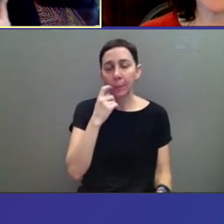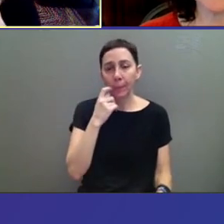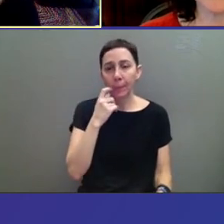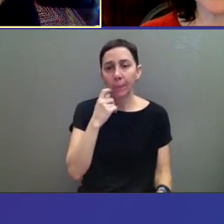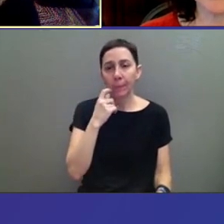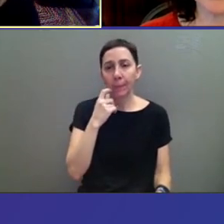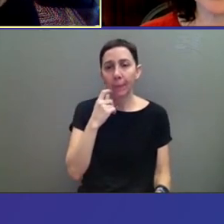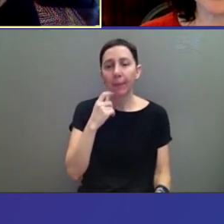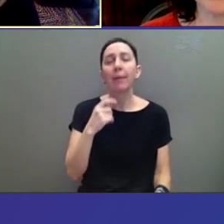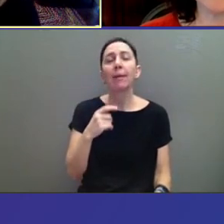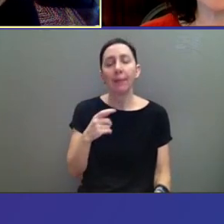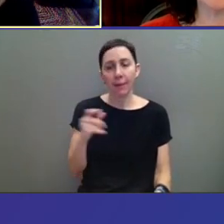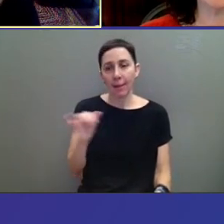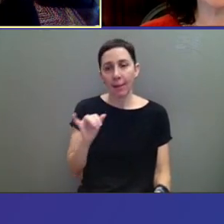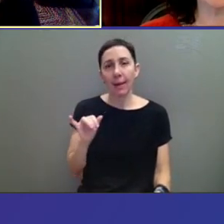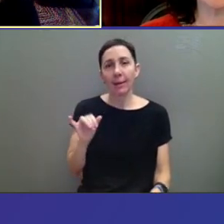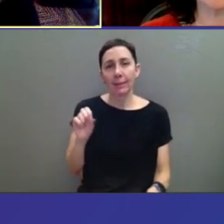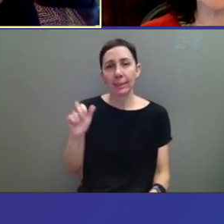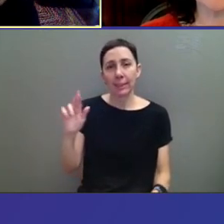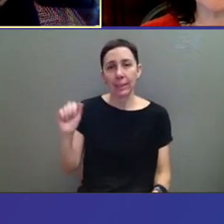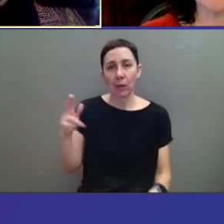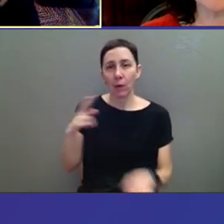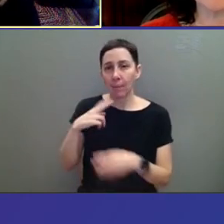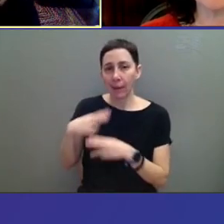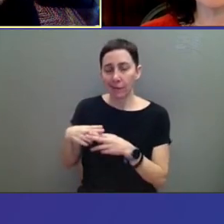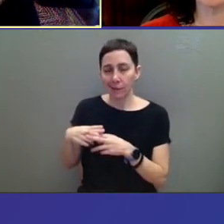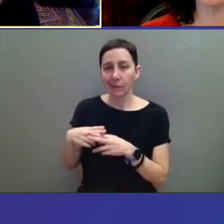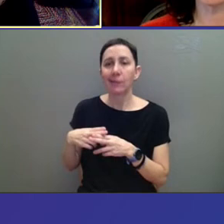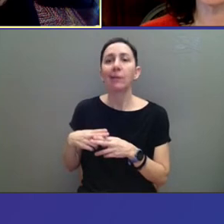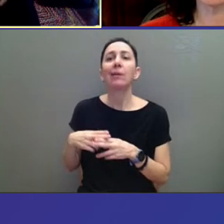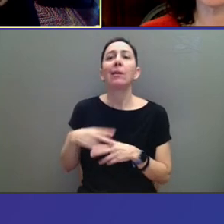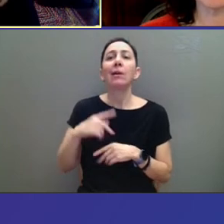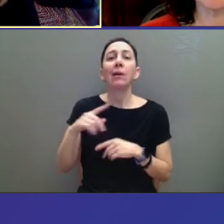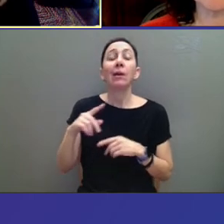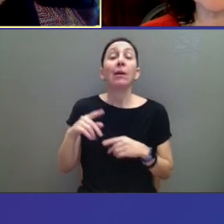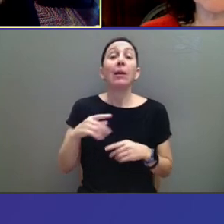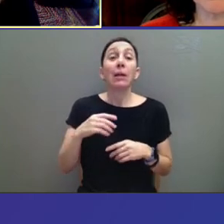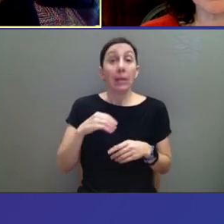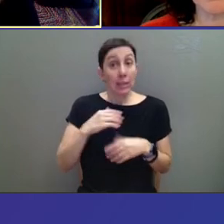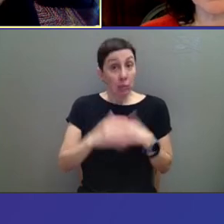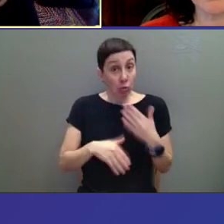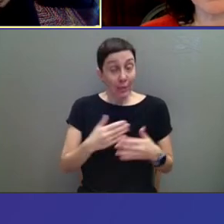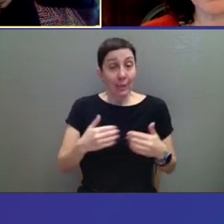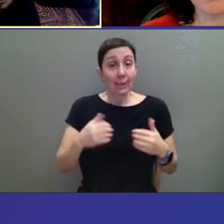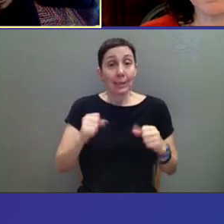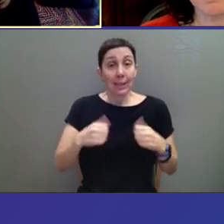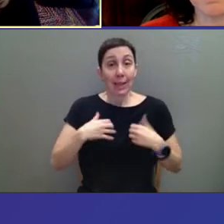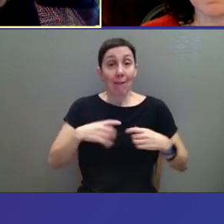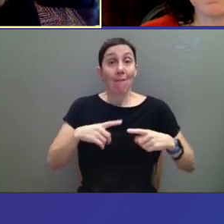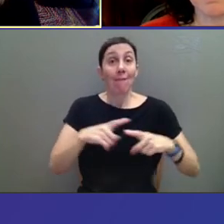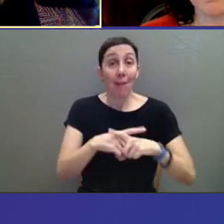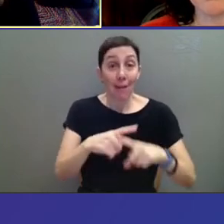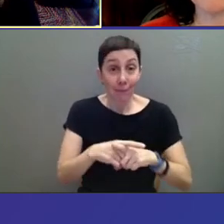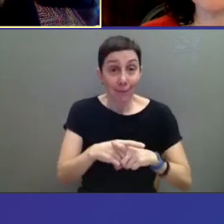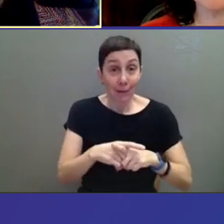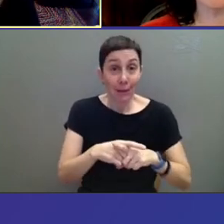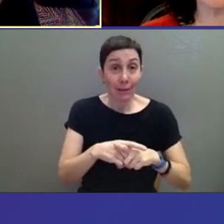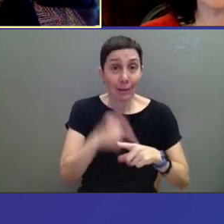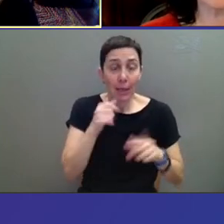Not shying away from conflict around the process, leaning into it.